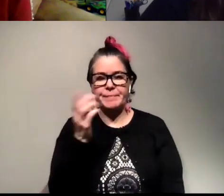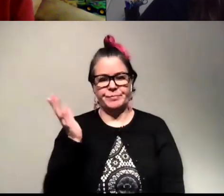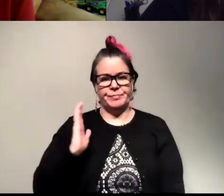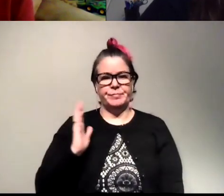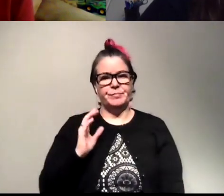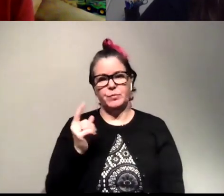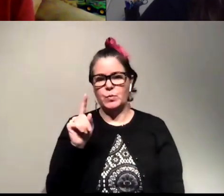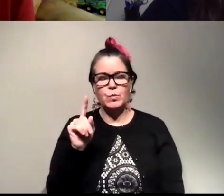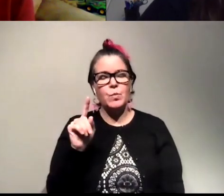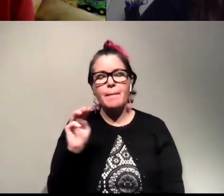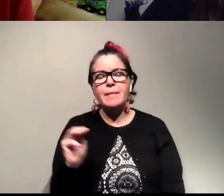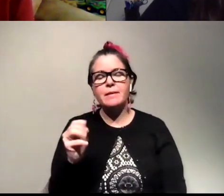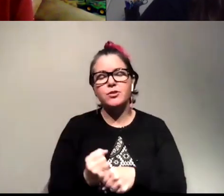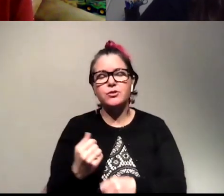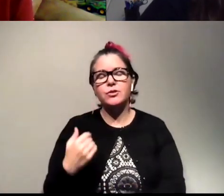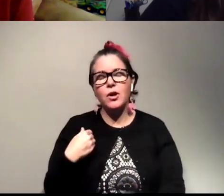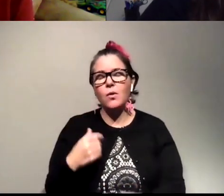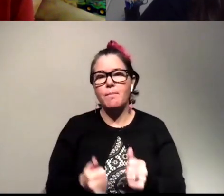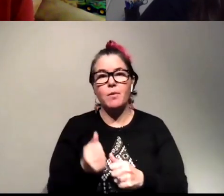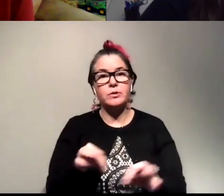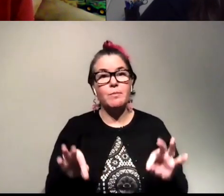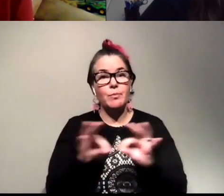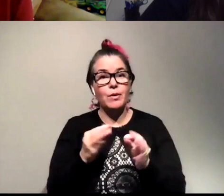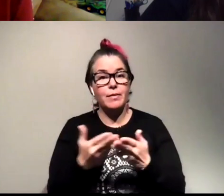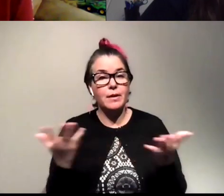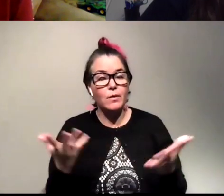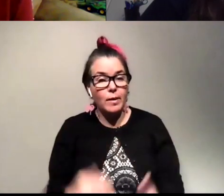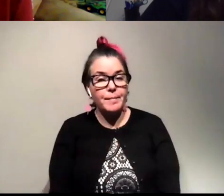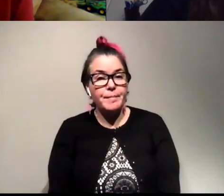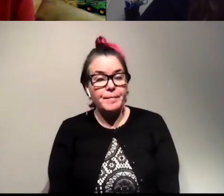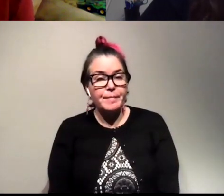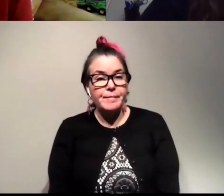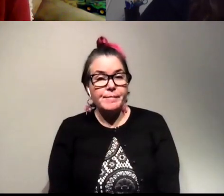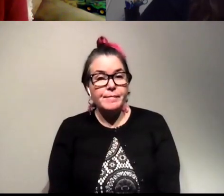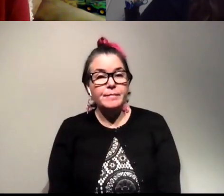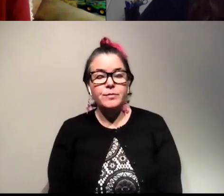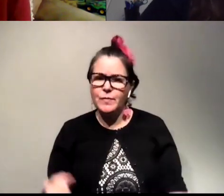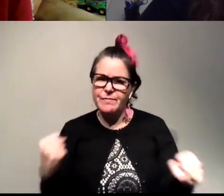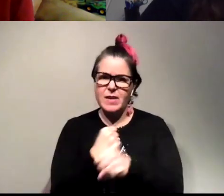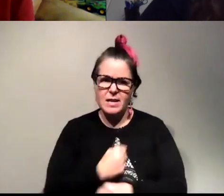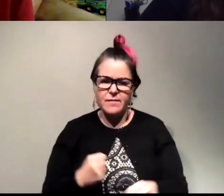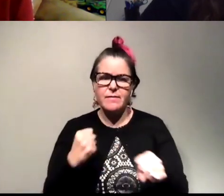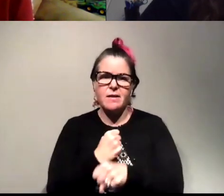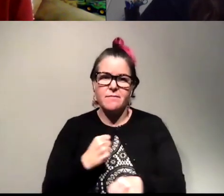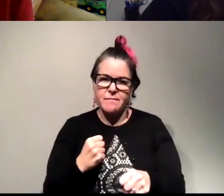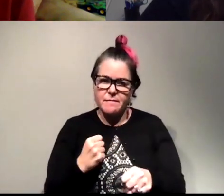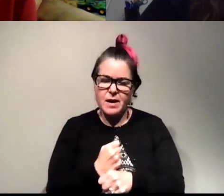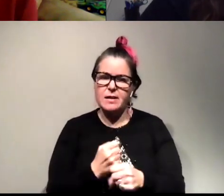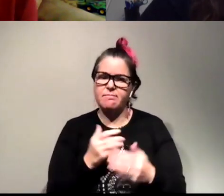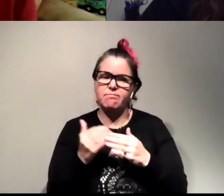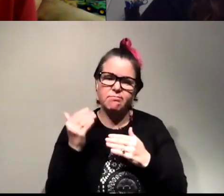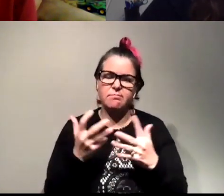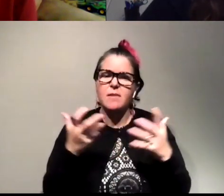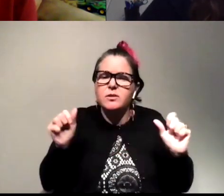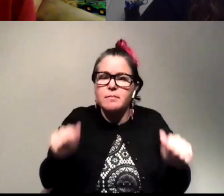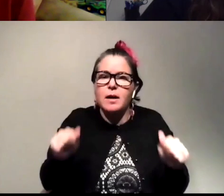million years ago, probably the most important thing for the immune system to do was to fight, you know, as much as it could,